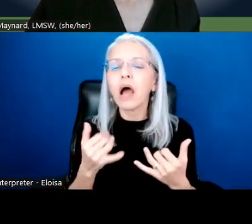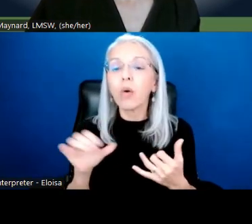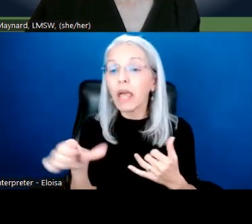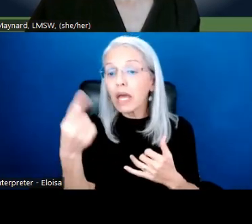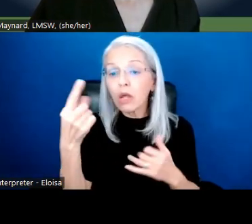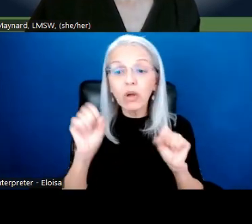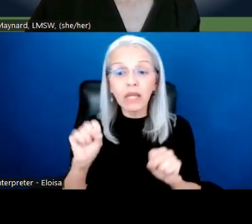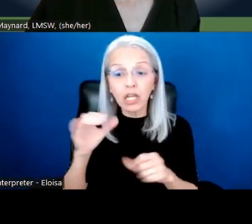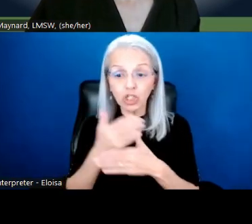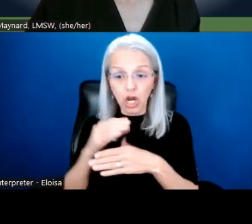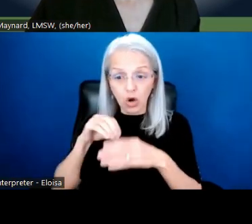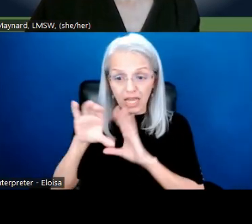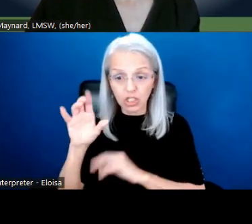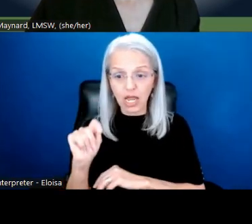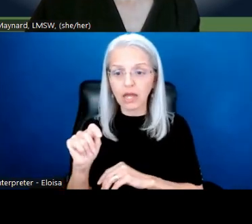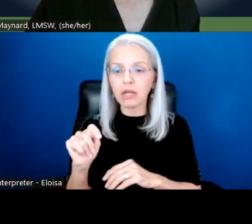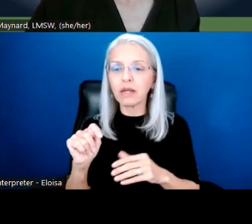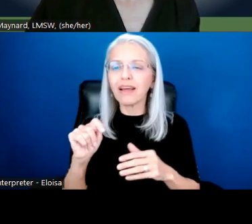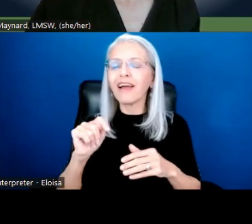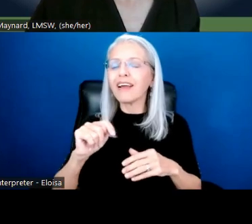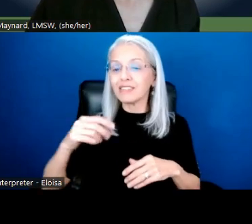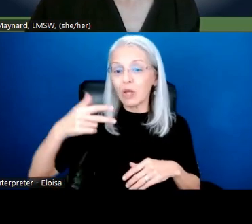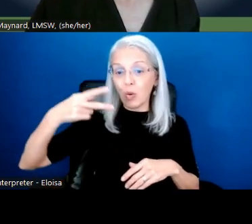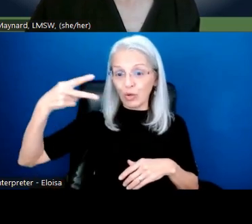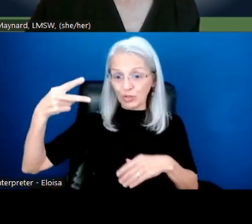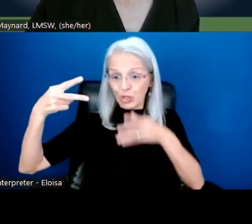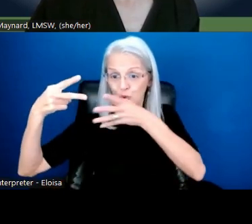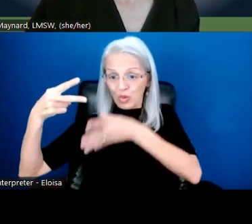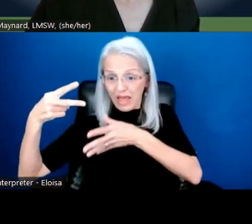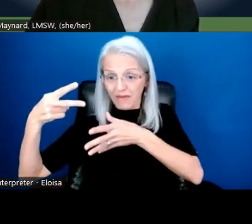in the chat. What did you give up? What did you give up?